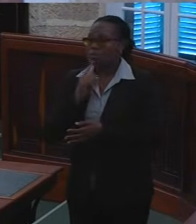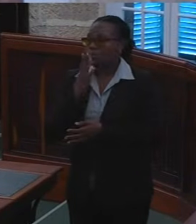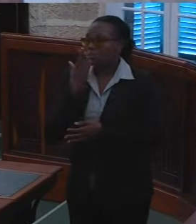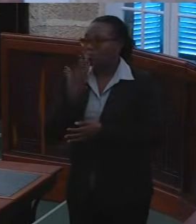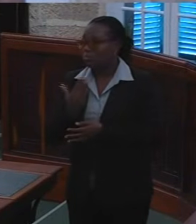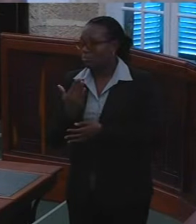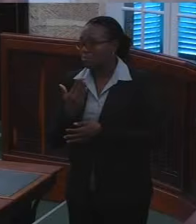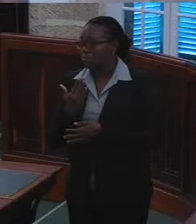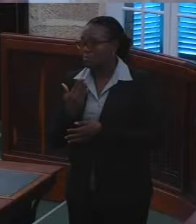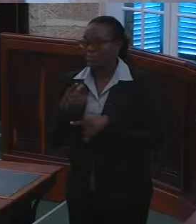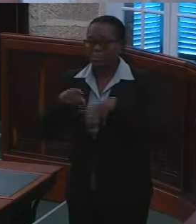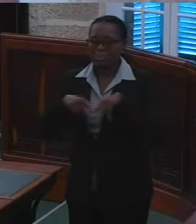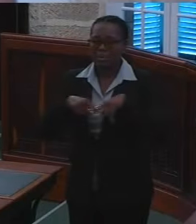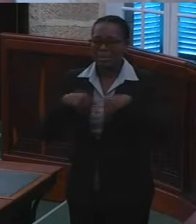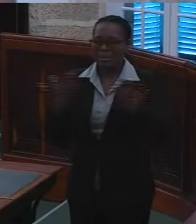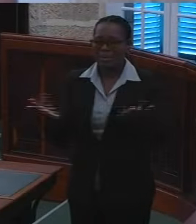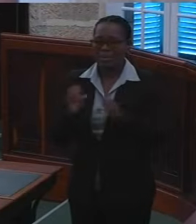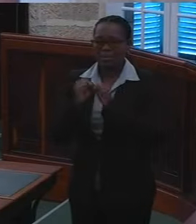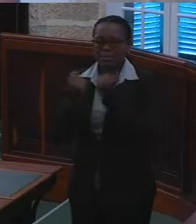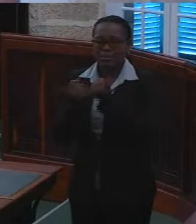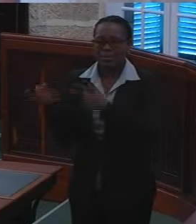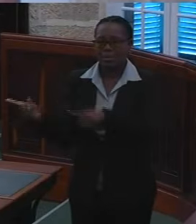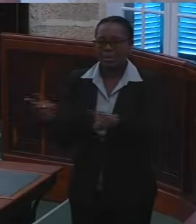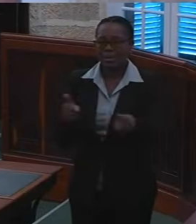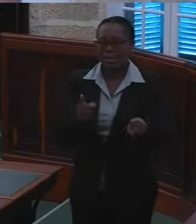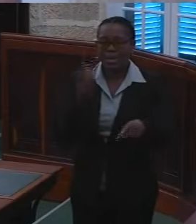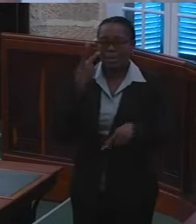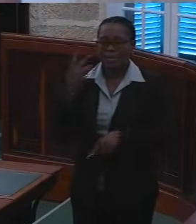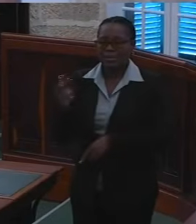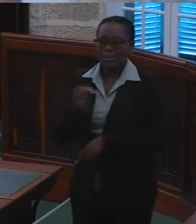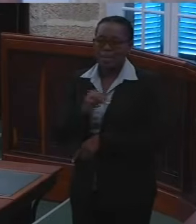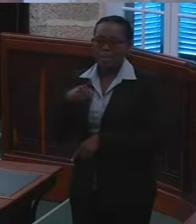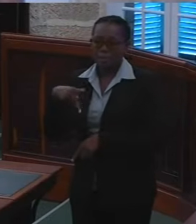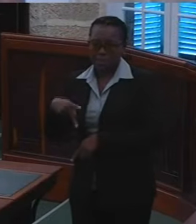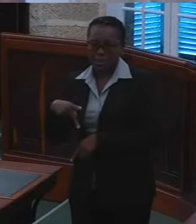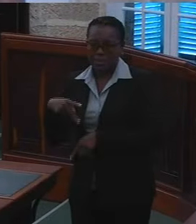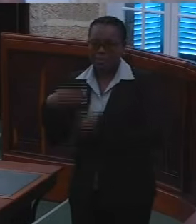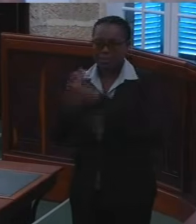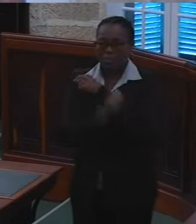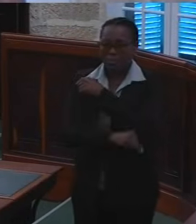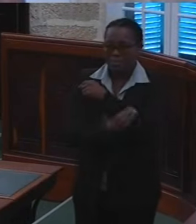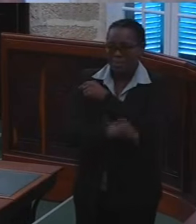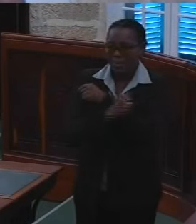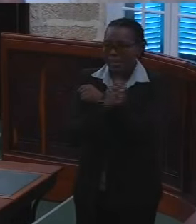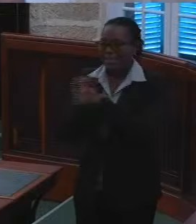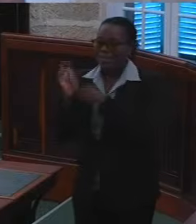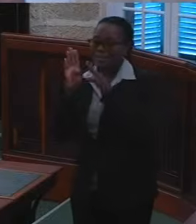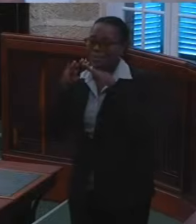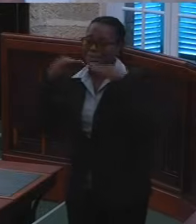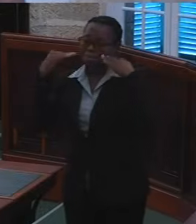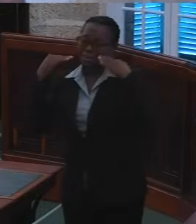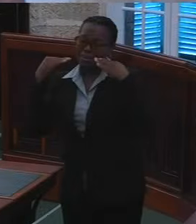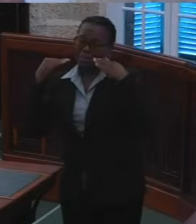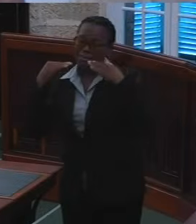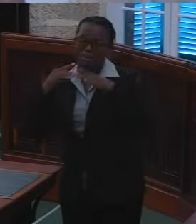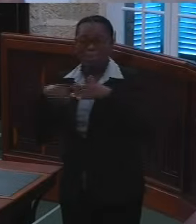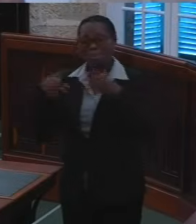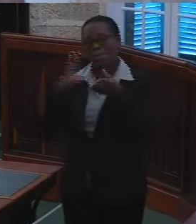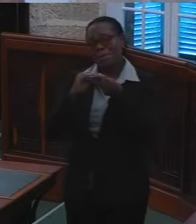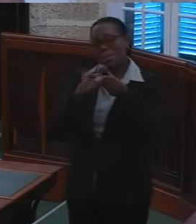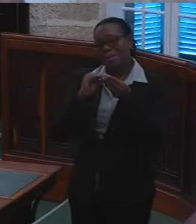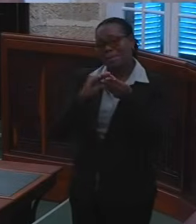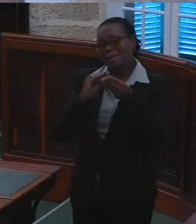what is happening in the society. I see the Member of Parliament for St. Michael East. He's smiling, but I wasn't referring to him when I was talking about